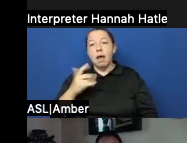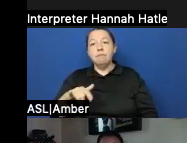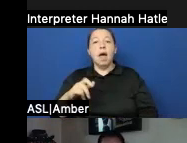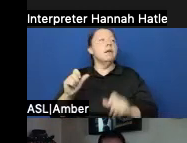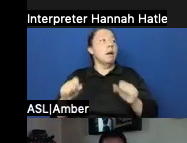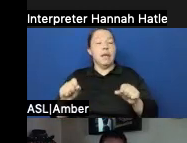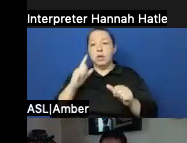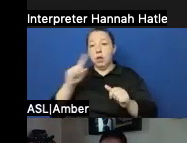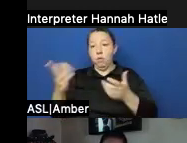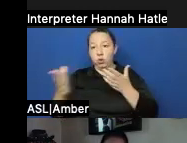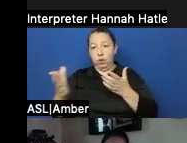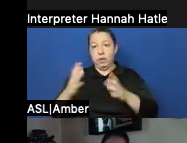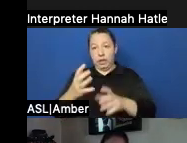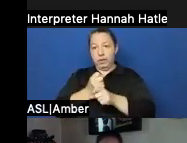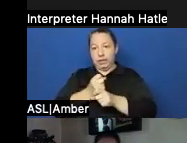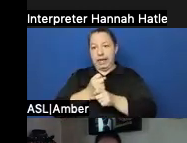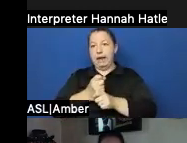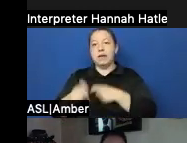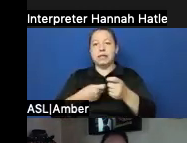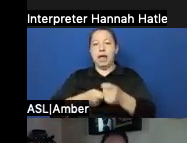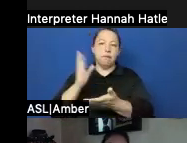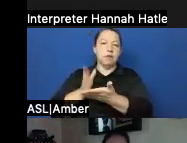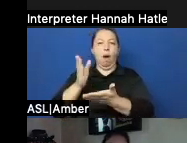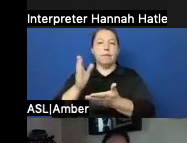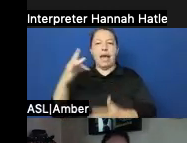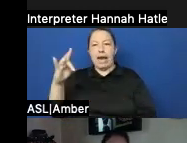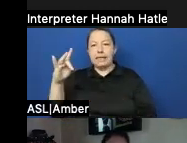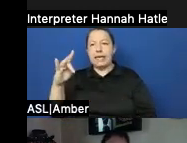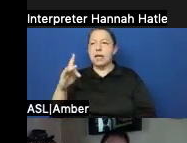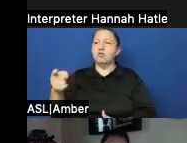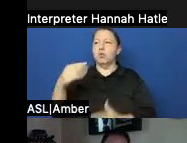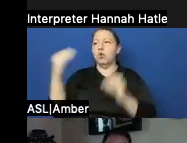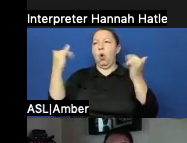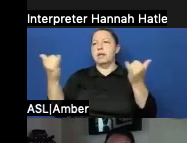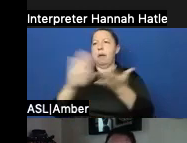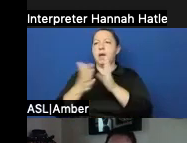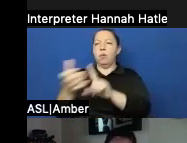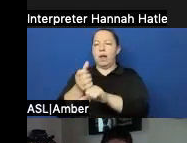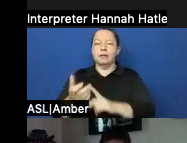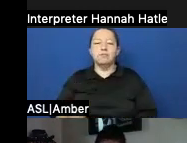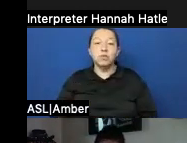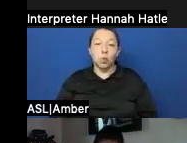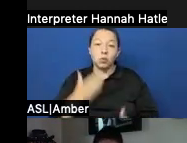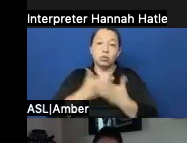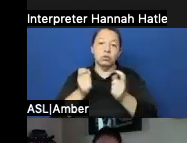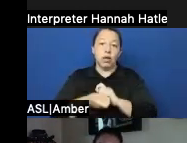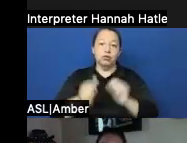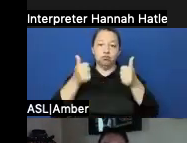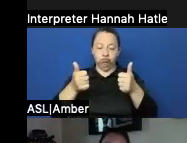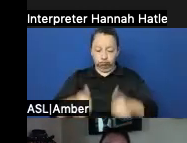services instead of just ending it at 18. Boom, you're an adult, now you can be arrested. And that's pretty great too.